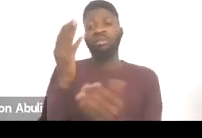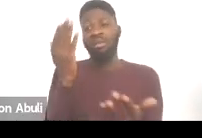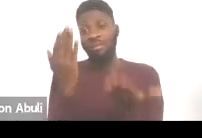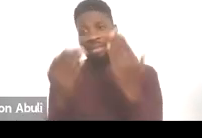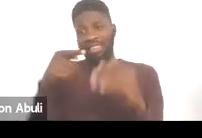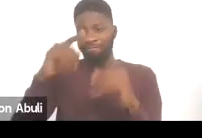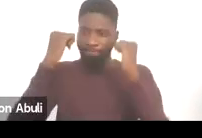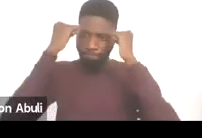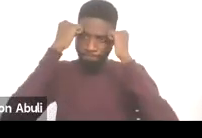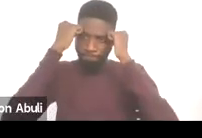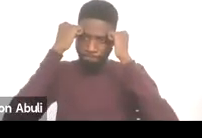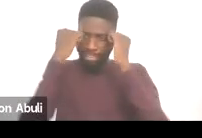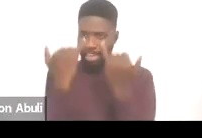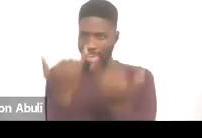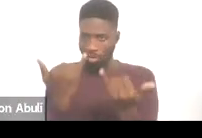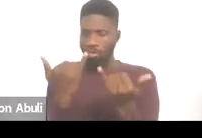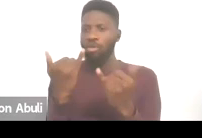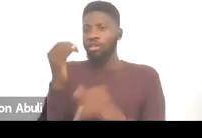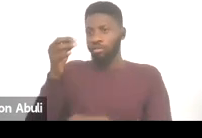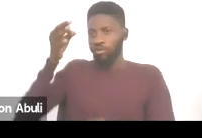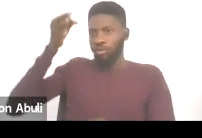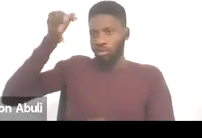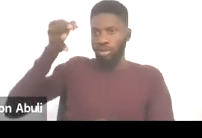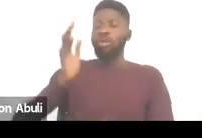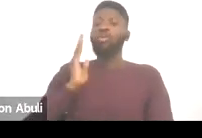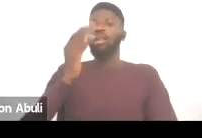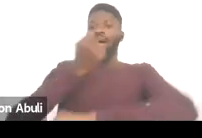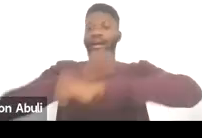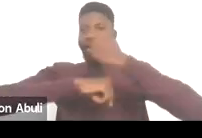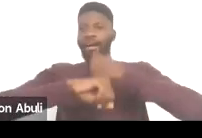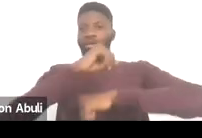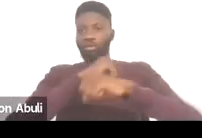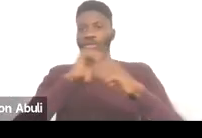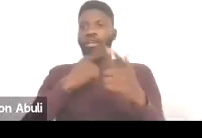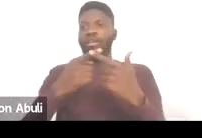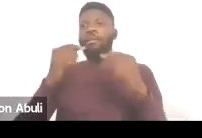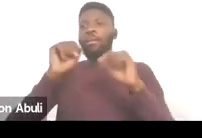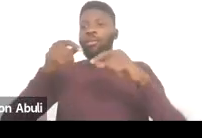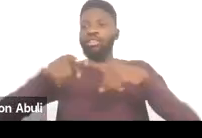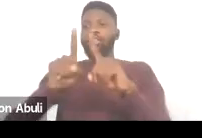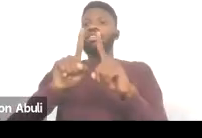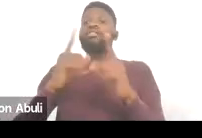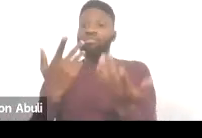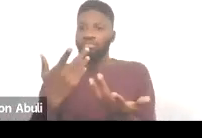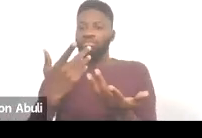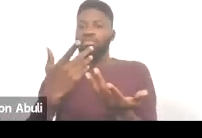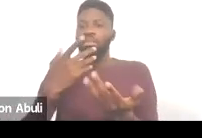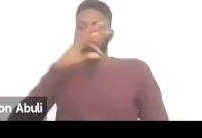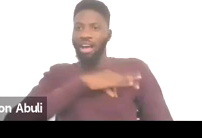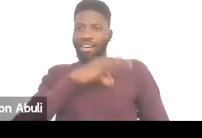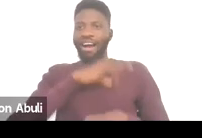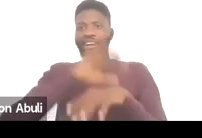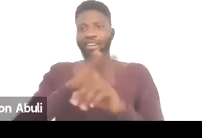at the moment, you're going to apply it practically and get to earn a living from it. So for